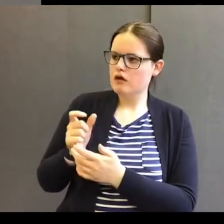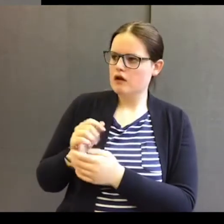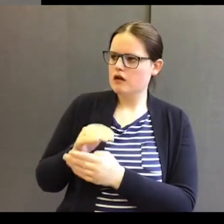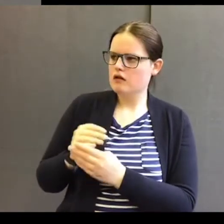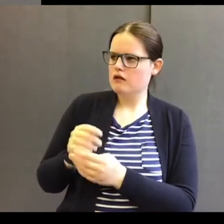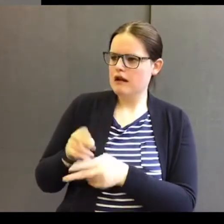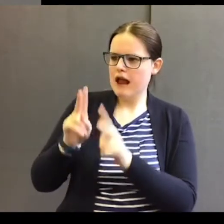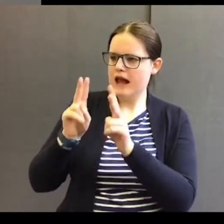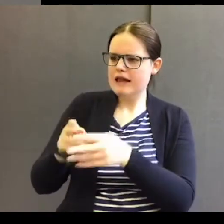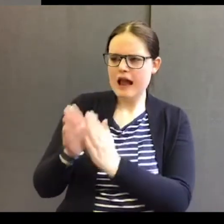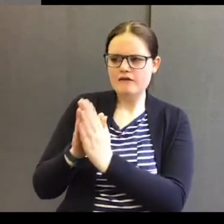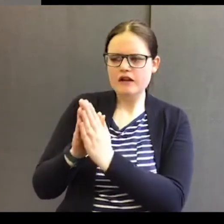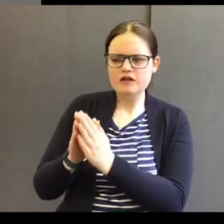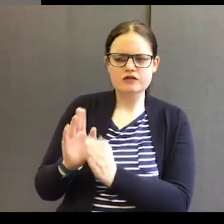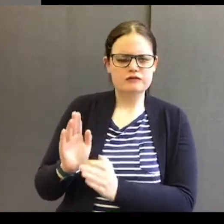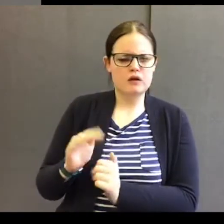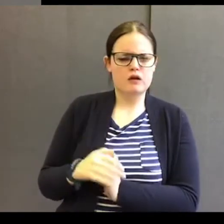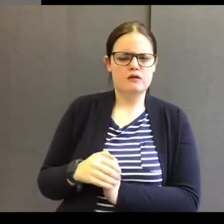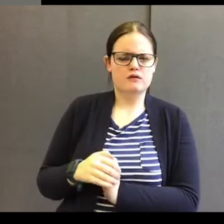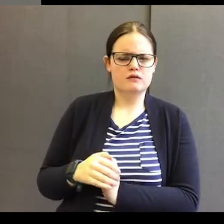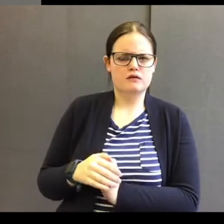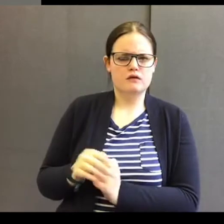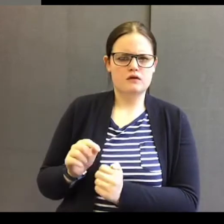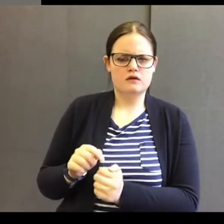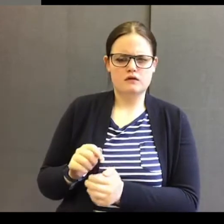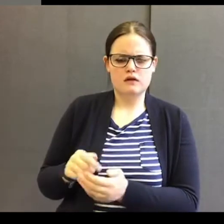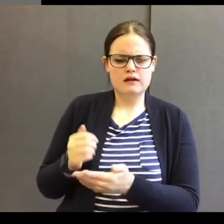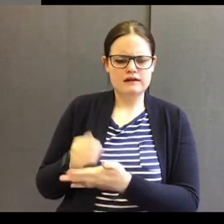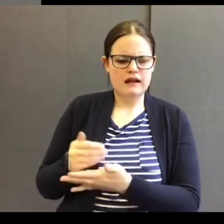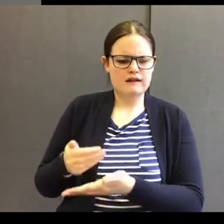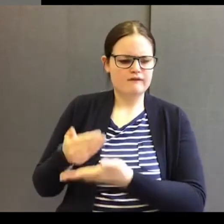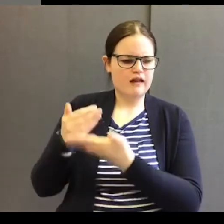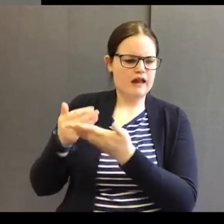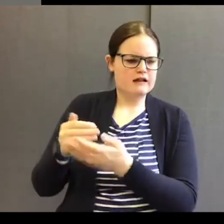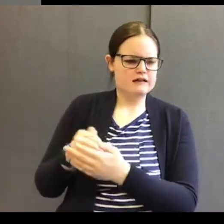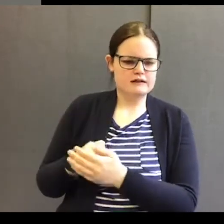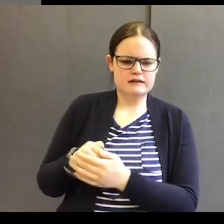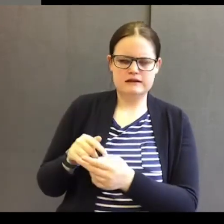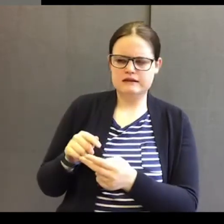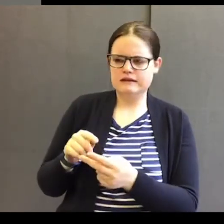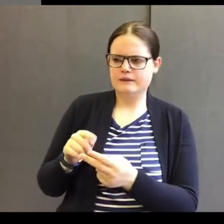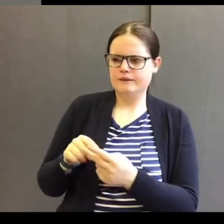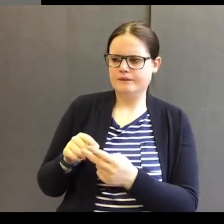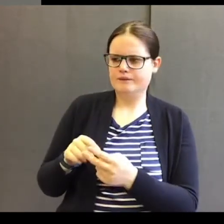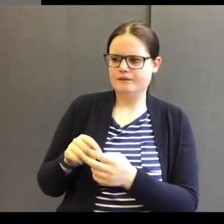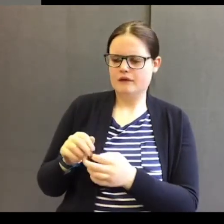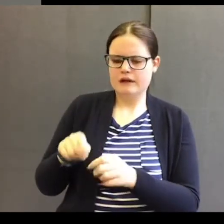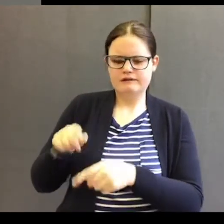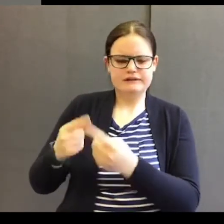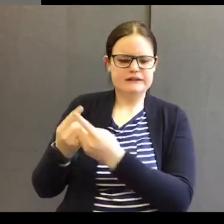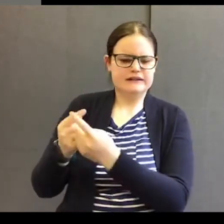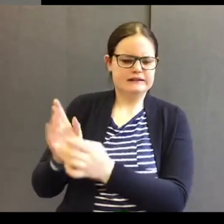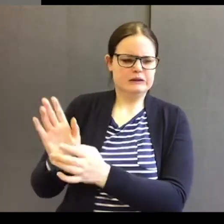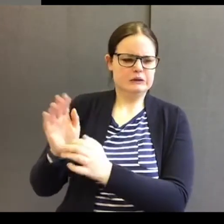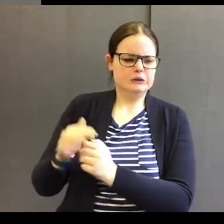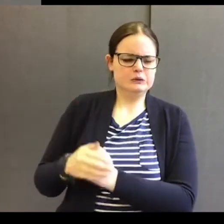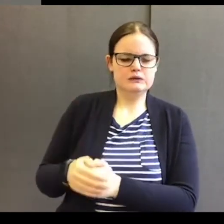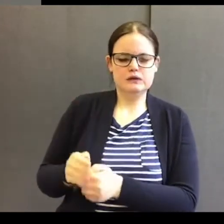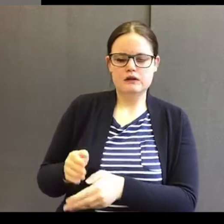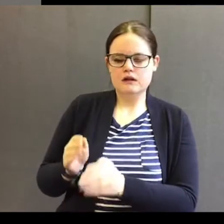Christ, not the dead religion of sacrifices and